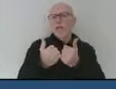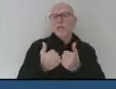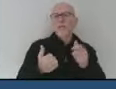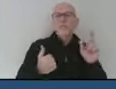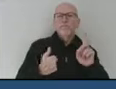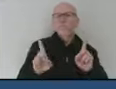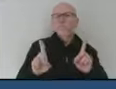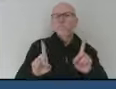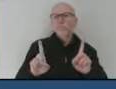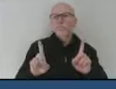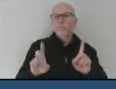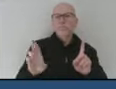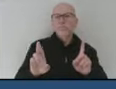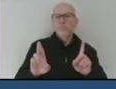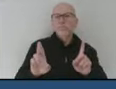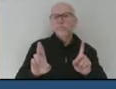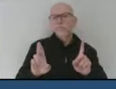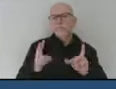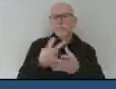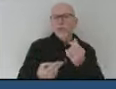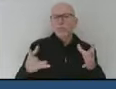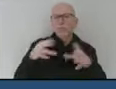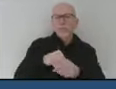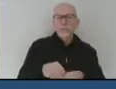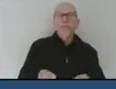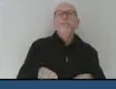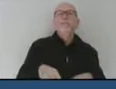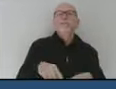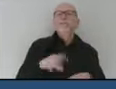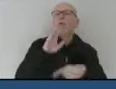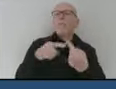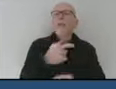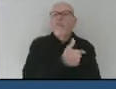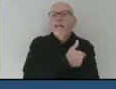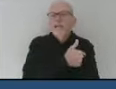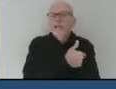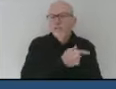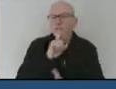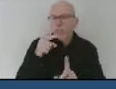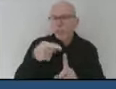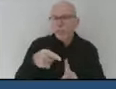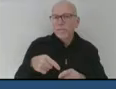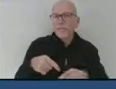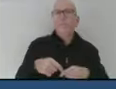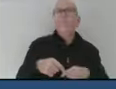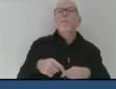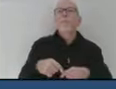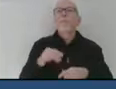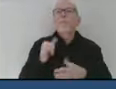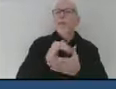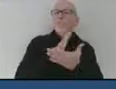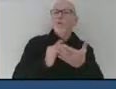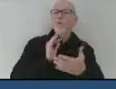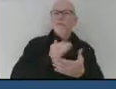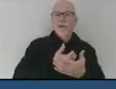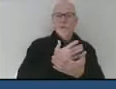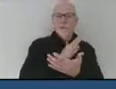that focused on vaccinations. This is all part of the whole